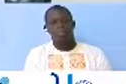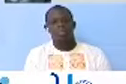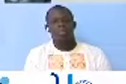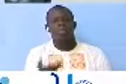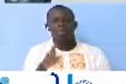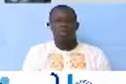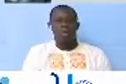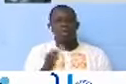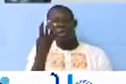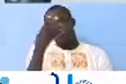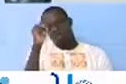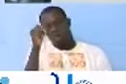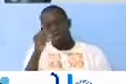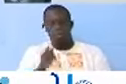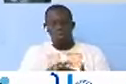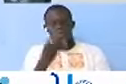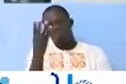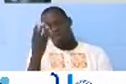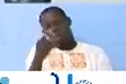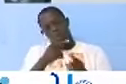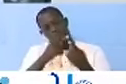400 or 4 plus.